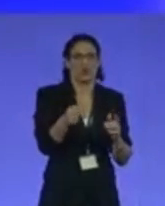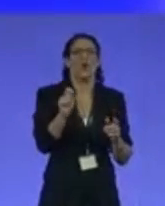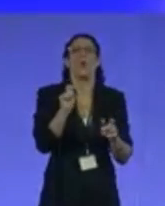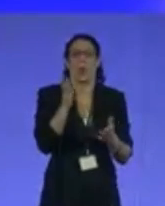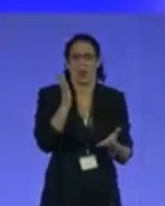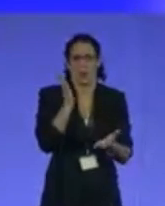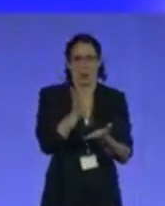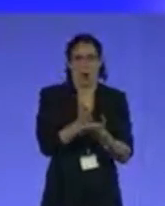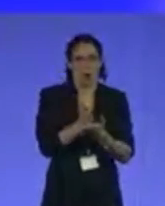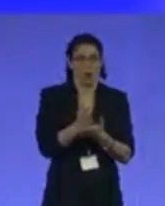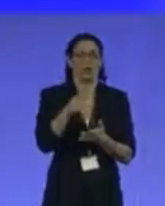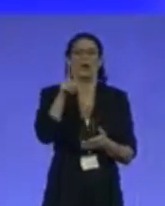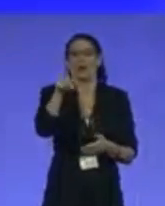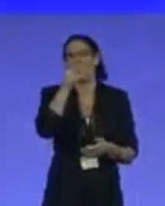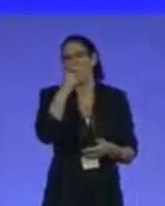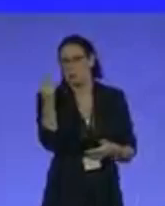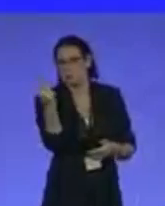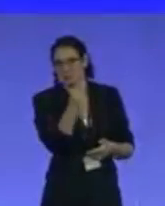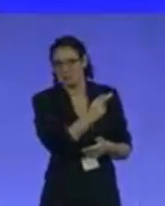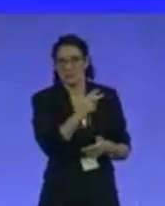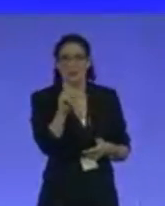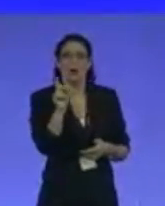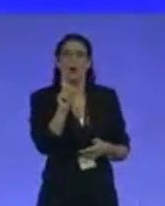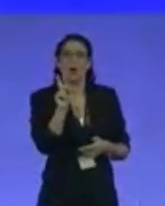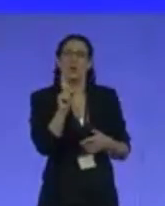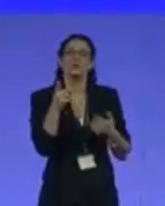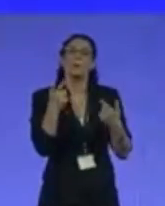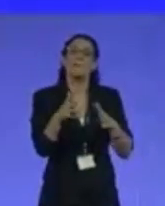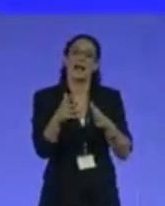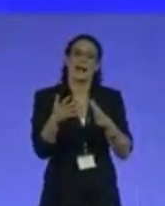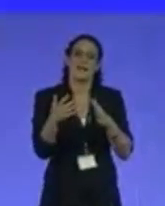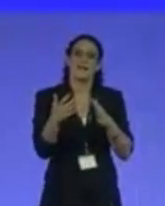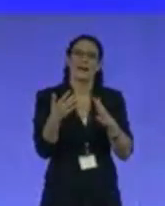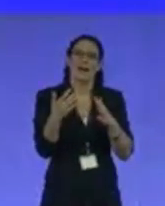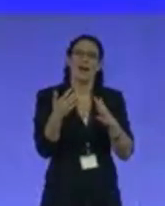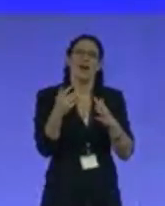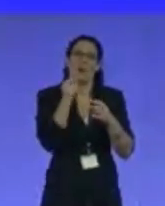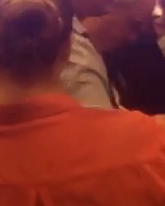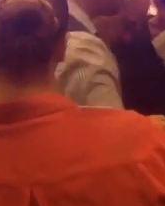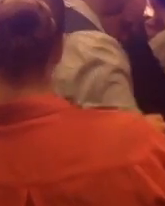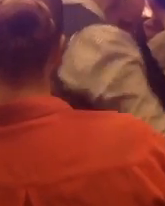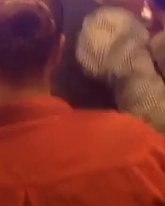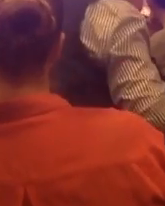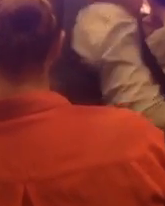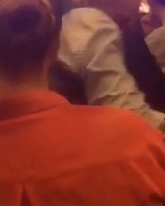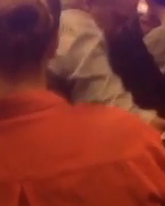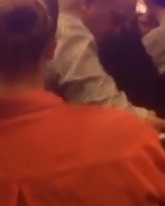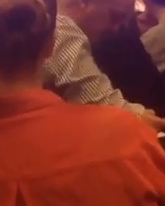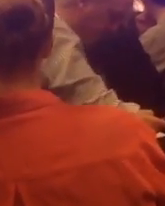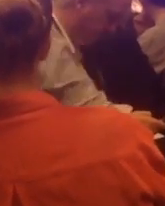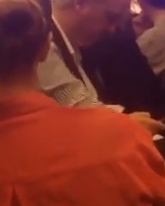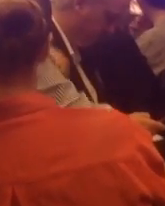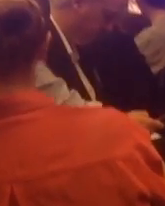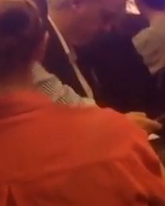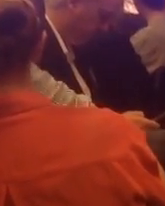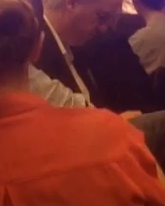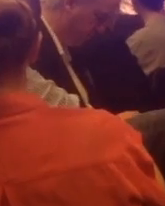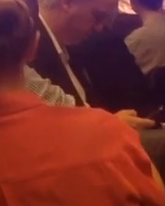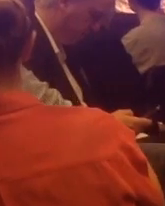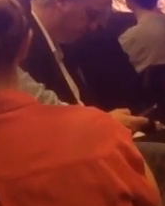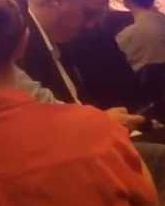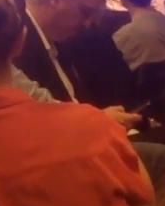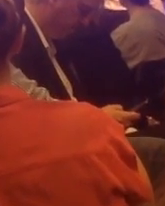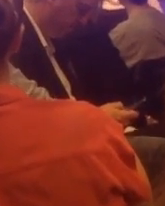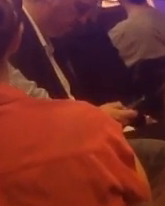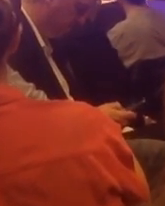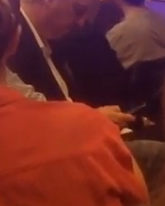work, which Access Dorset have done for us to explain a bit more about NHS Citizen. I'm a citizen journalist with an independent